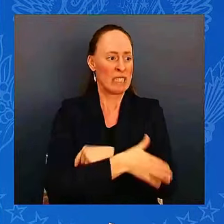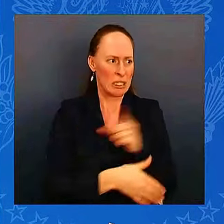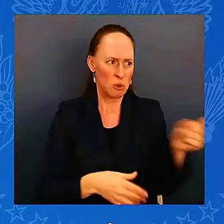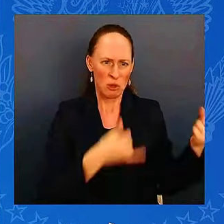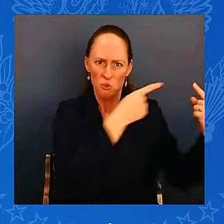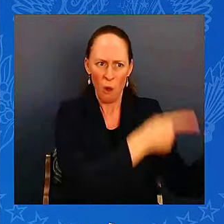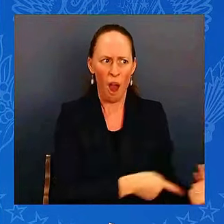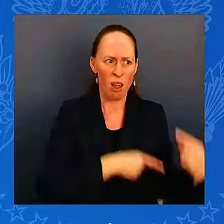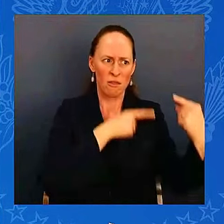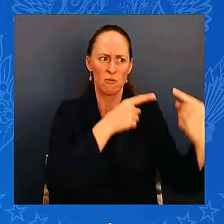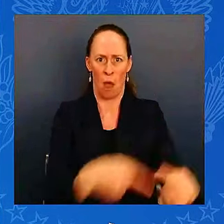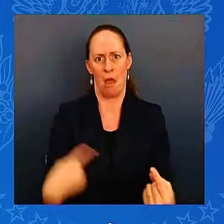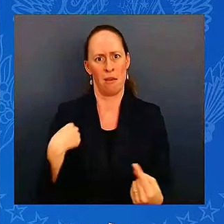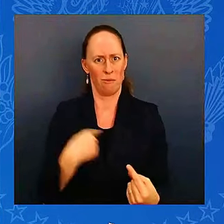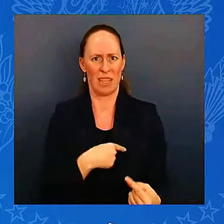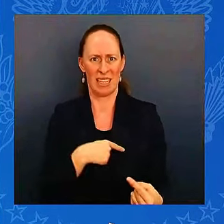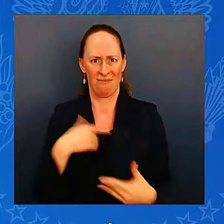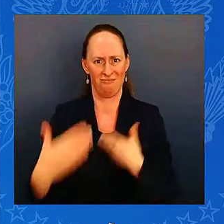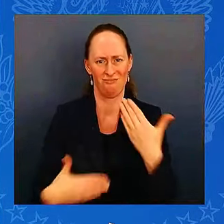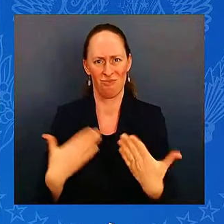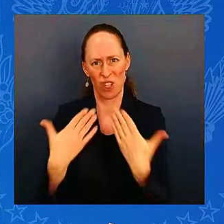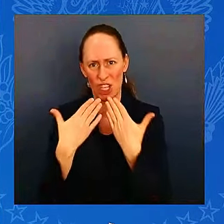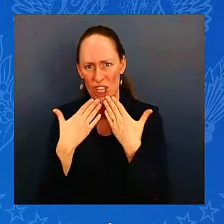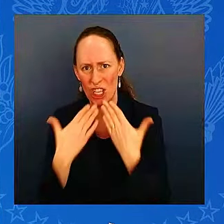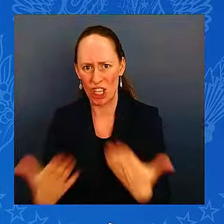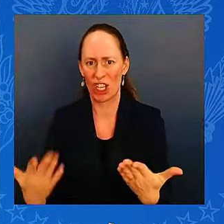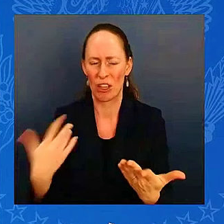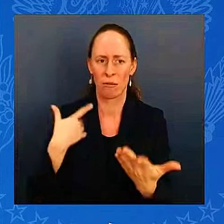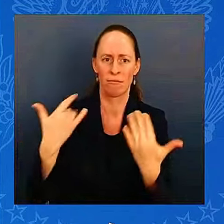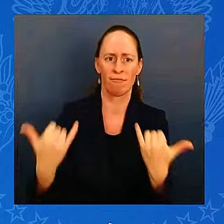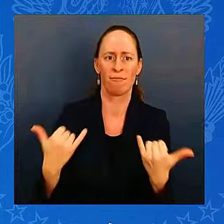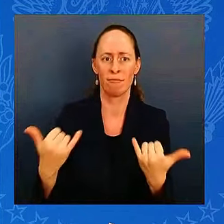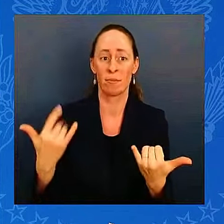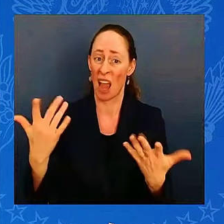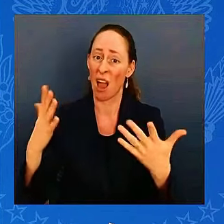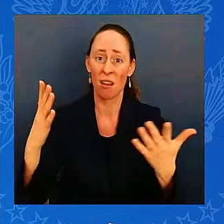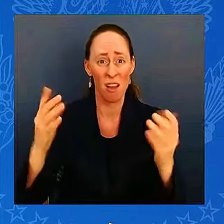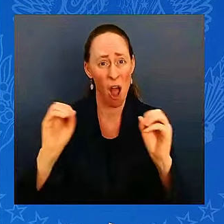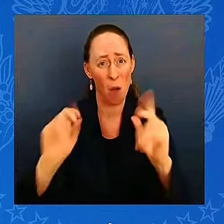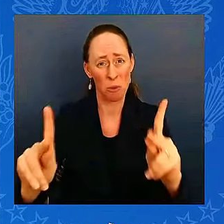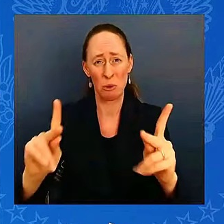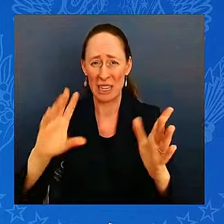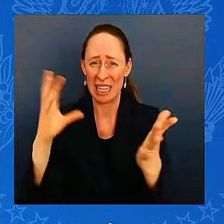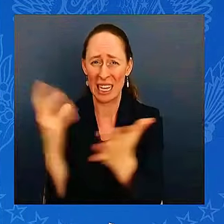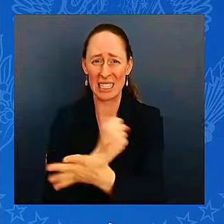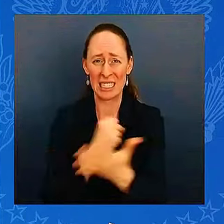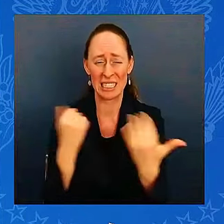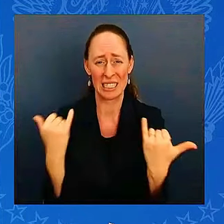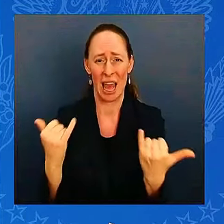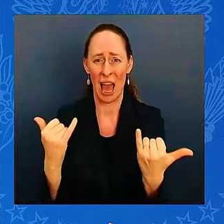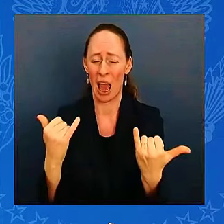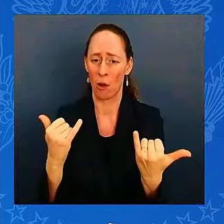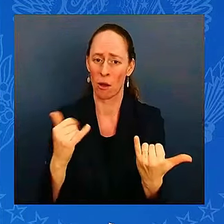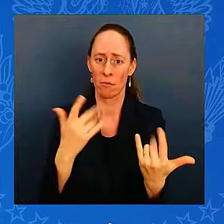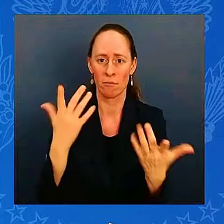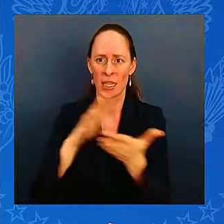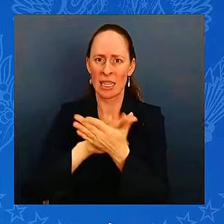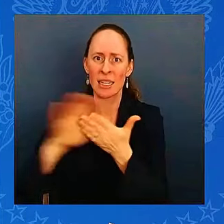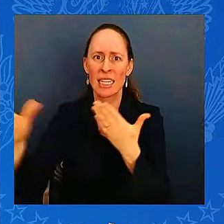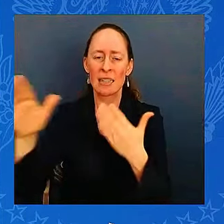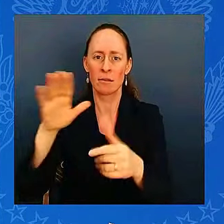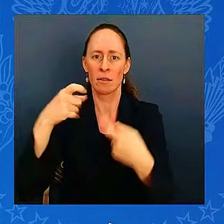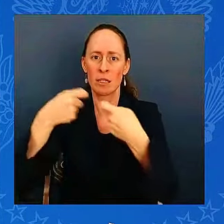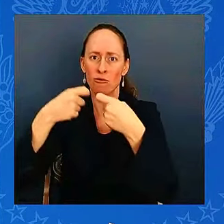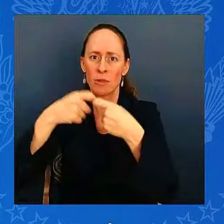In fact, it's a perfect time to go big. The market for clean energy is booming. Inflation is way down in America. The Federal Reserve just